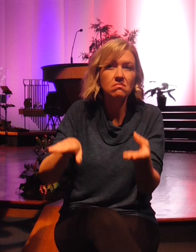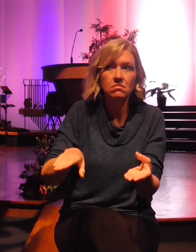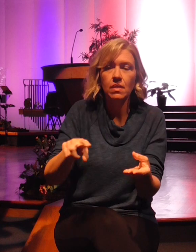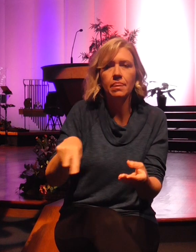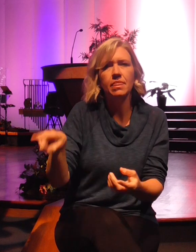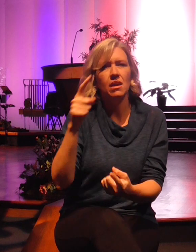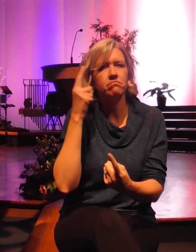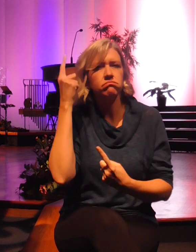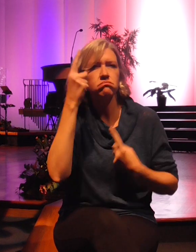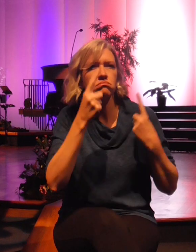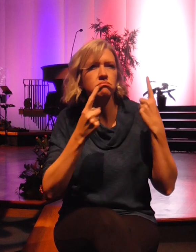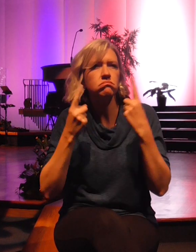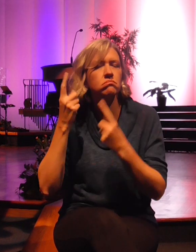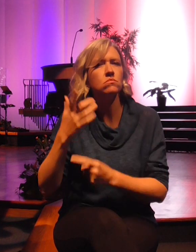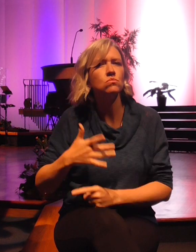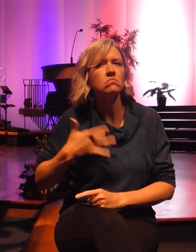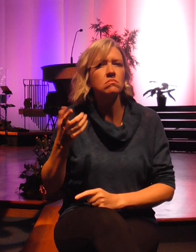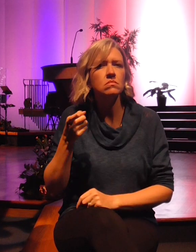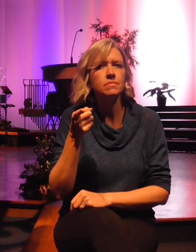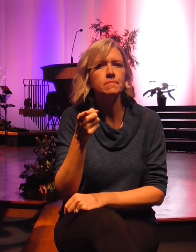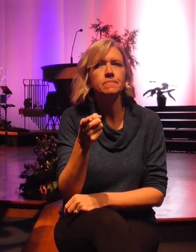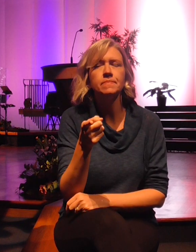after you.